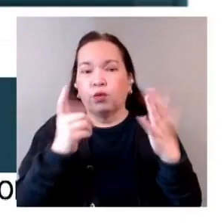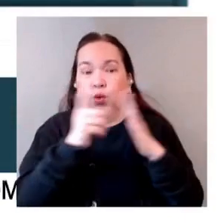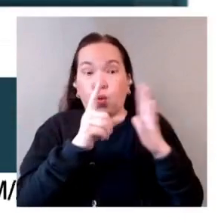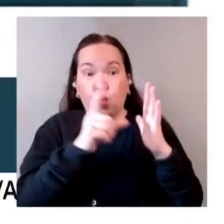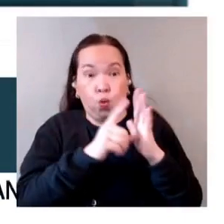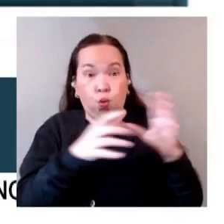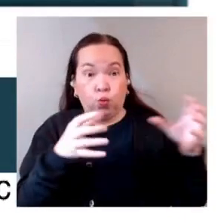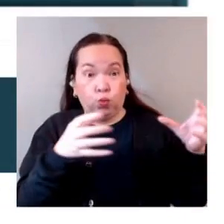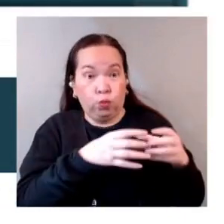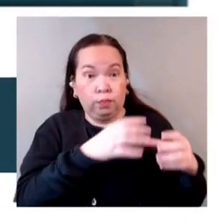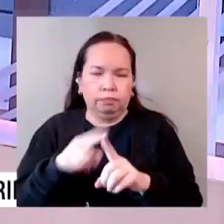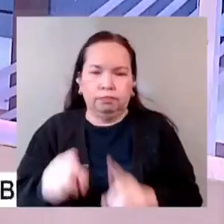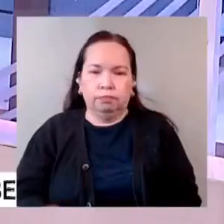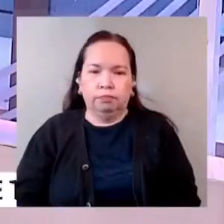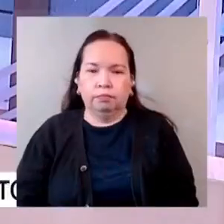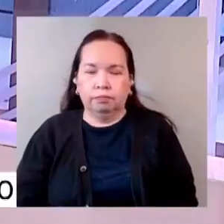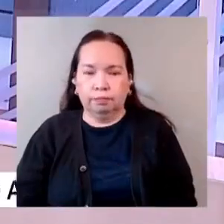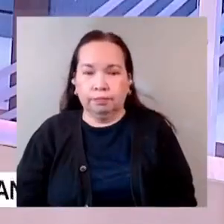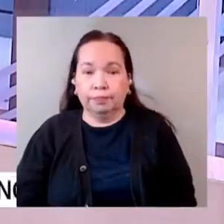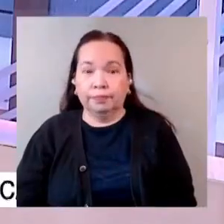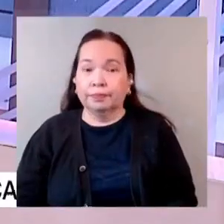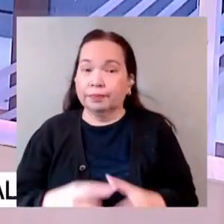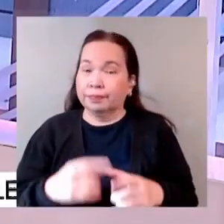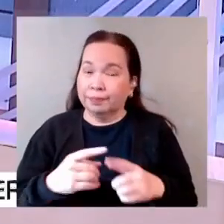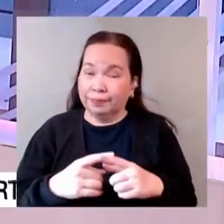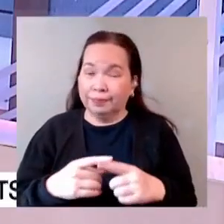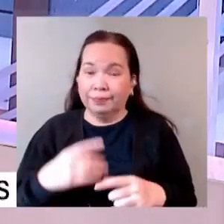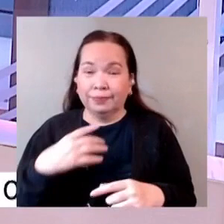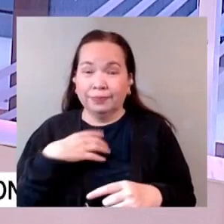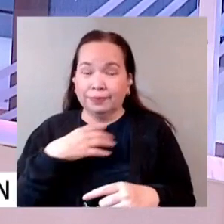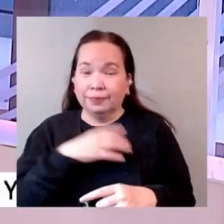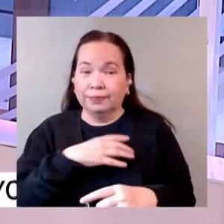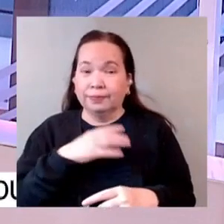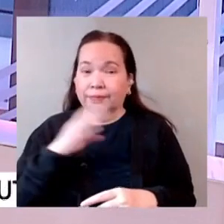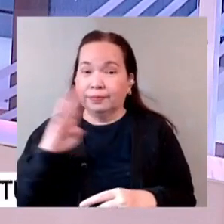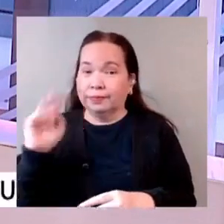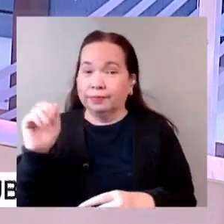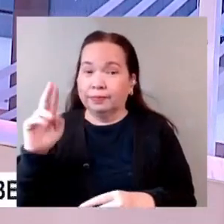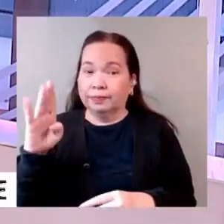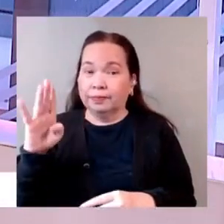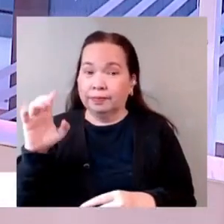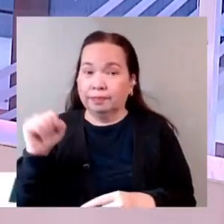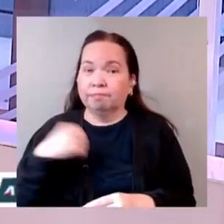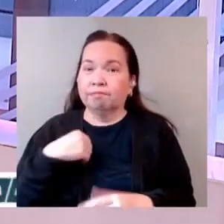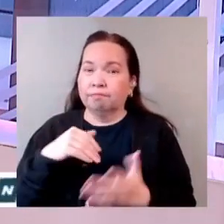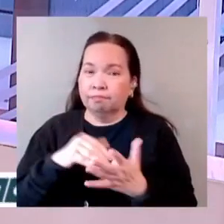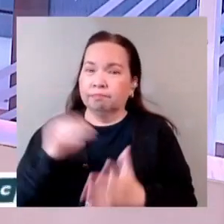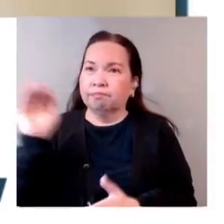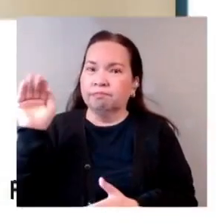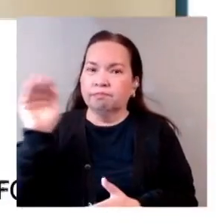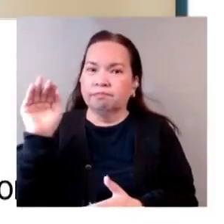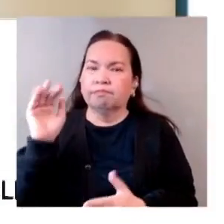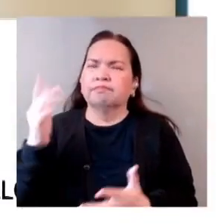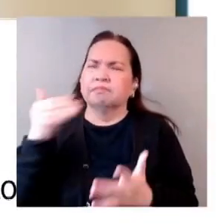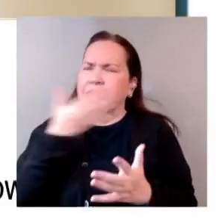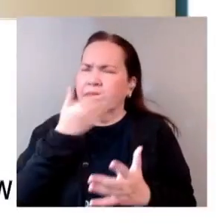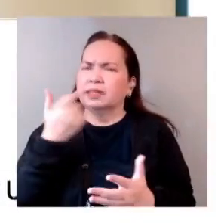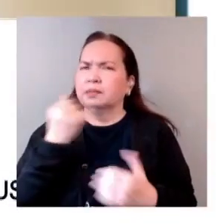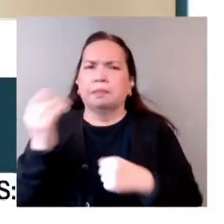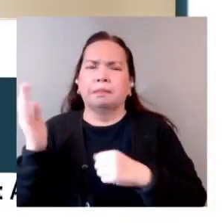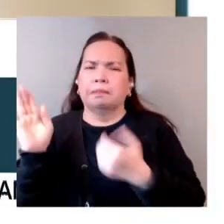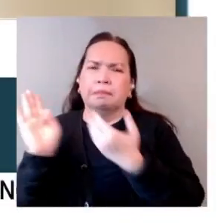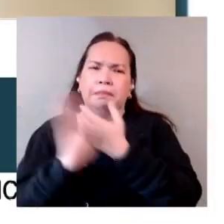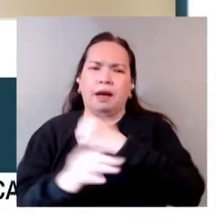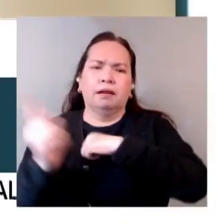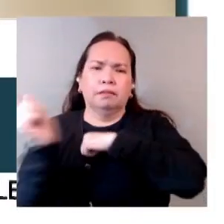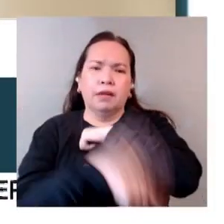units. Congressman Barbers, well, he's renewing his call for the reimposition of the death penalty in the country to curb